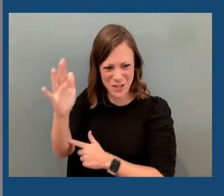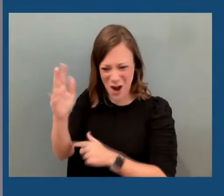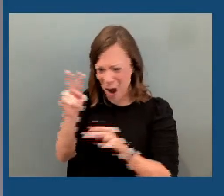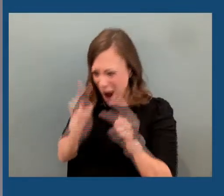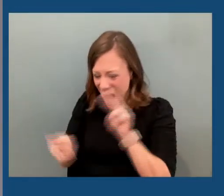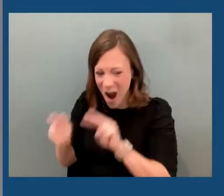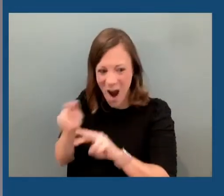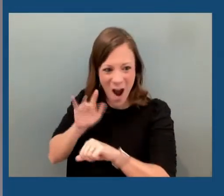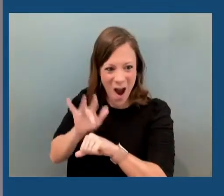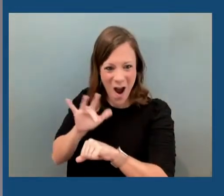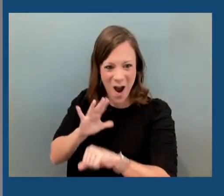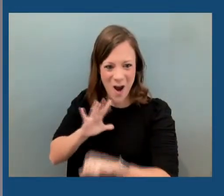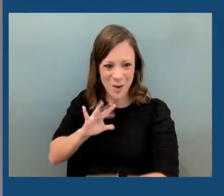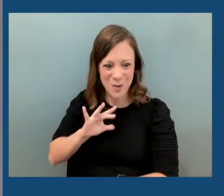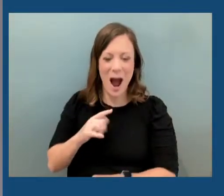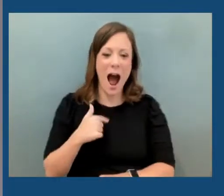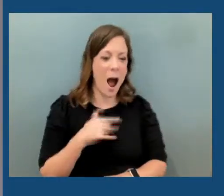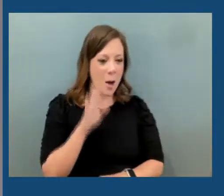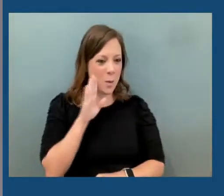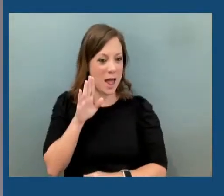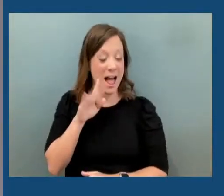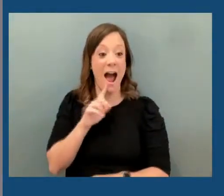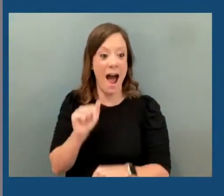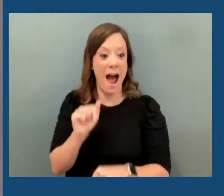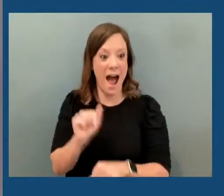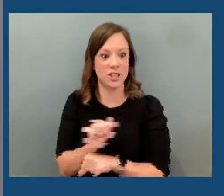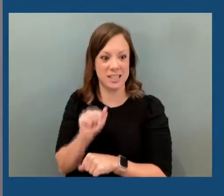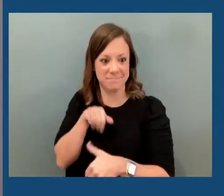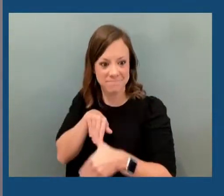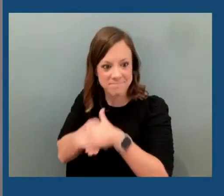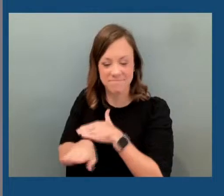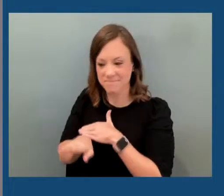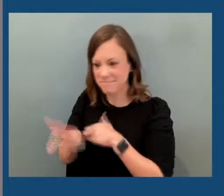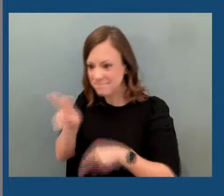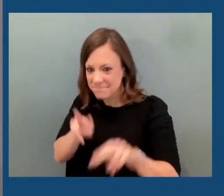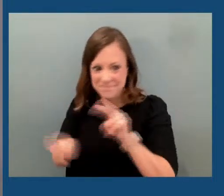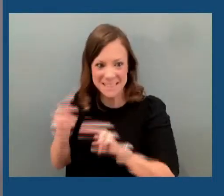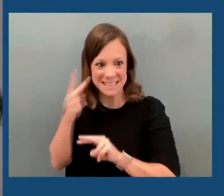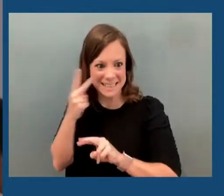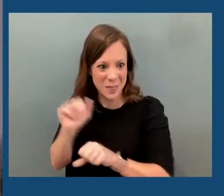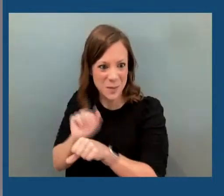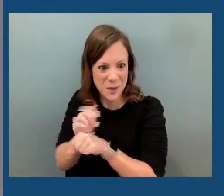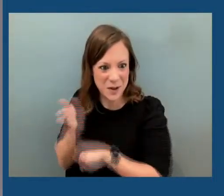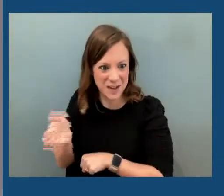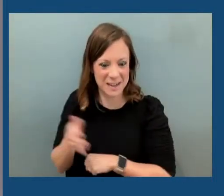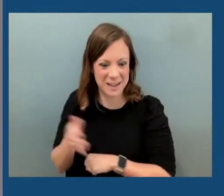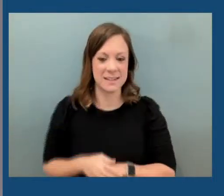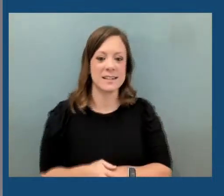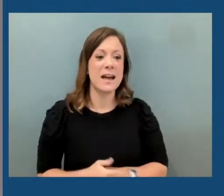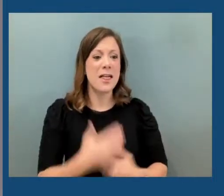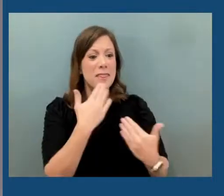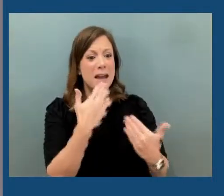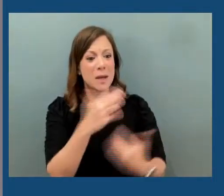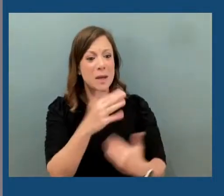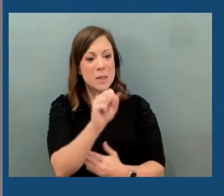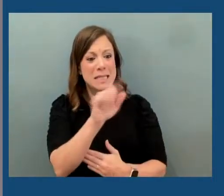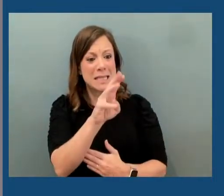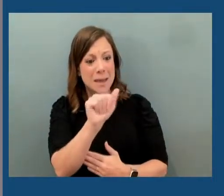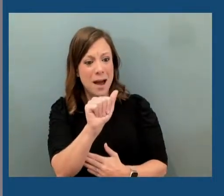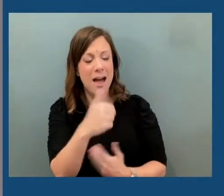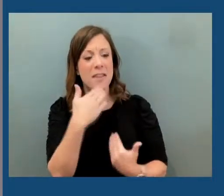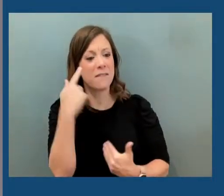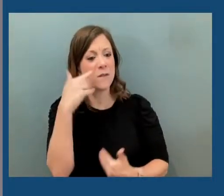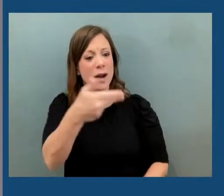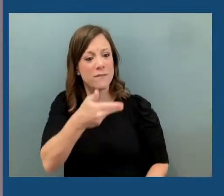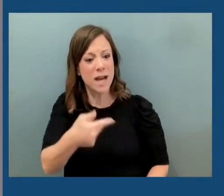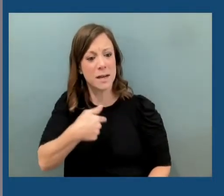going to drop by later to actually see some of the work that's being done here. Thank you, Seema. Thank you for the invitation to speak to a group of people that are